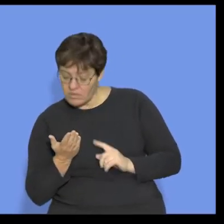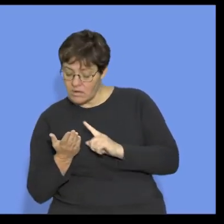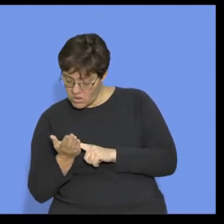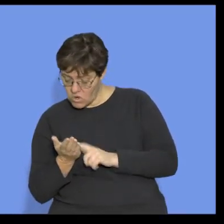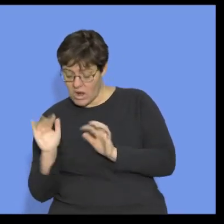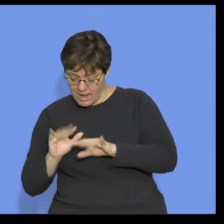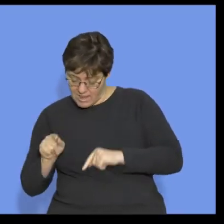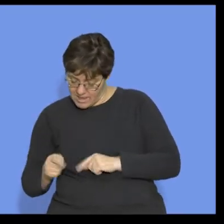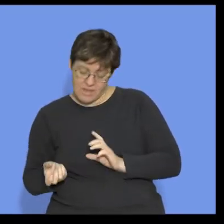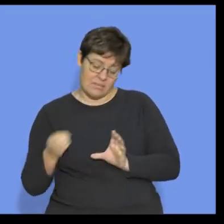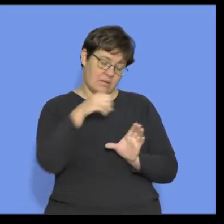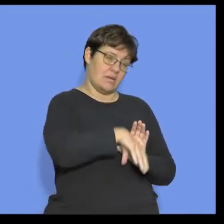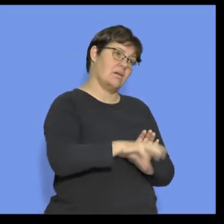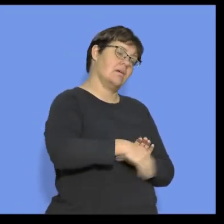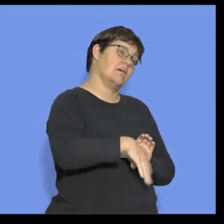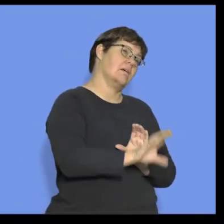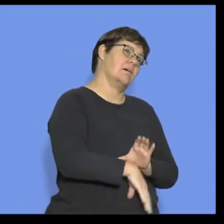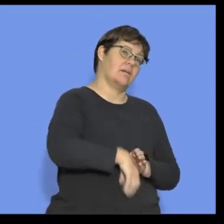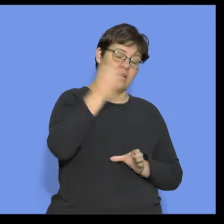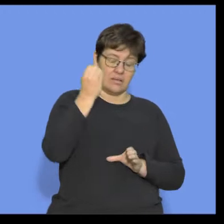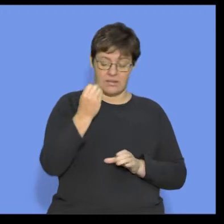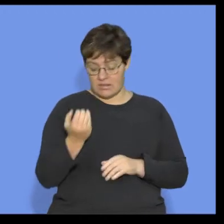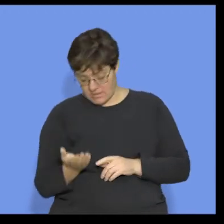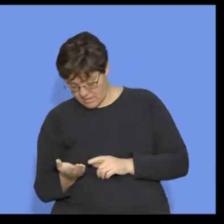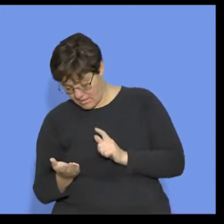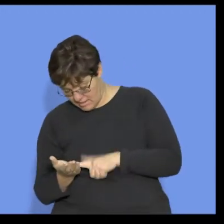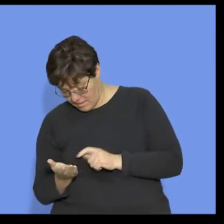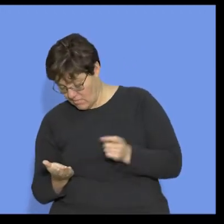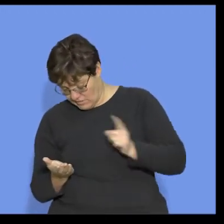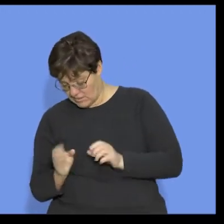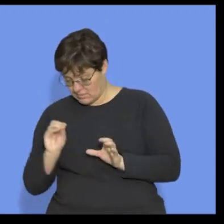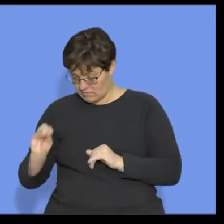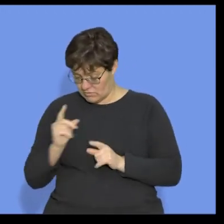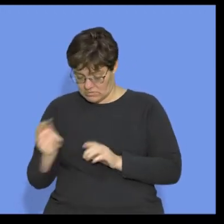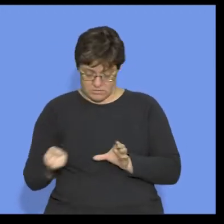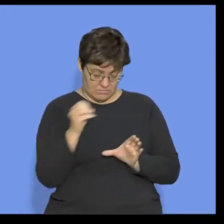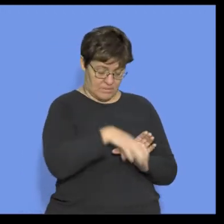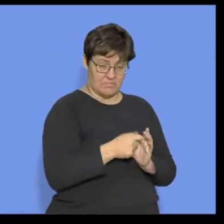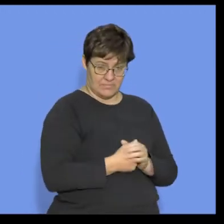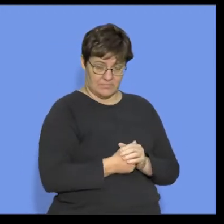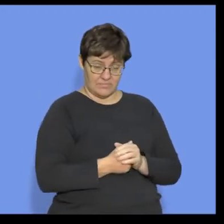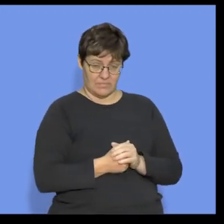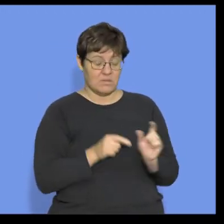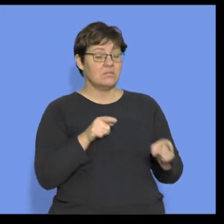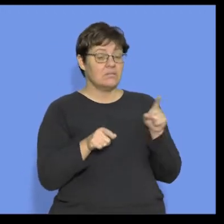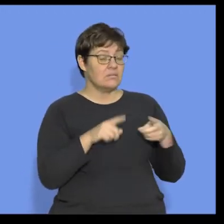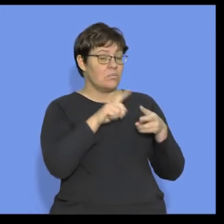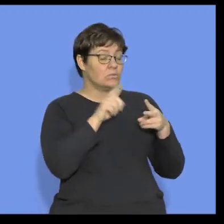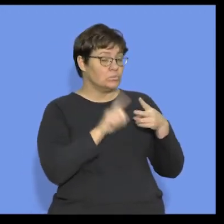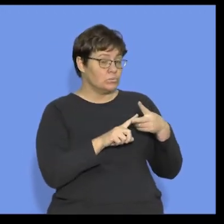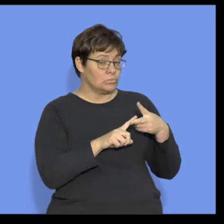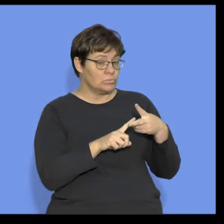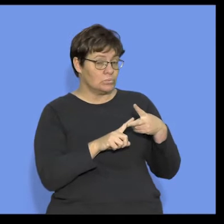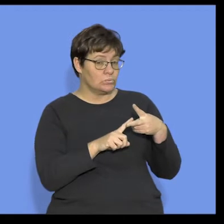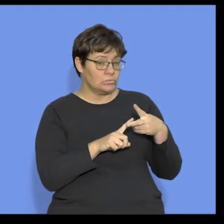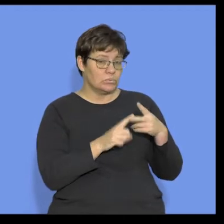important, you replace. Then he chooses the second cubes at random. This means the 2 events